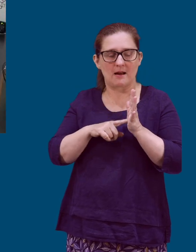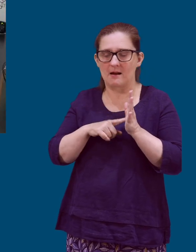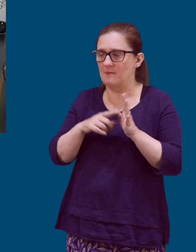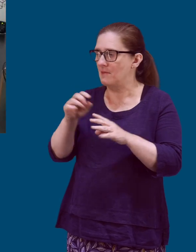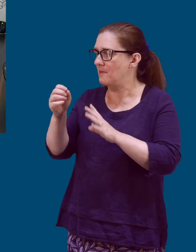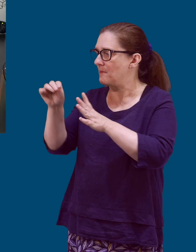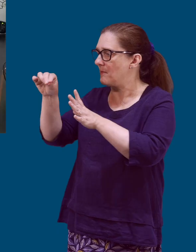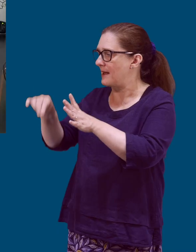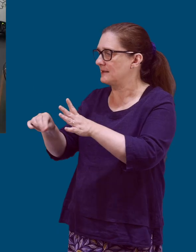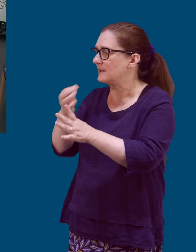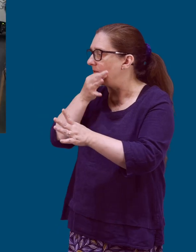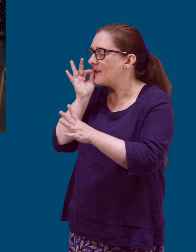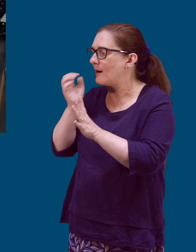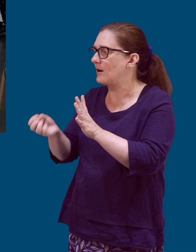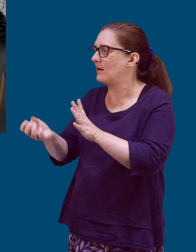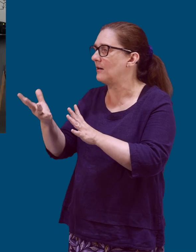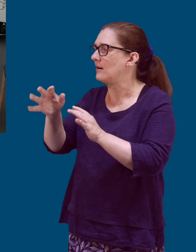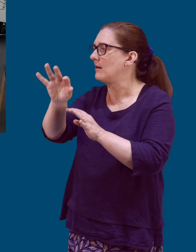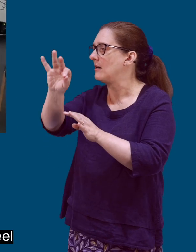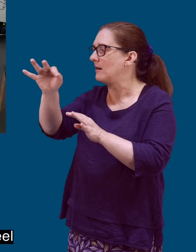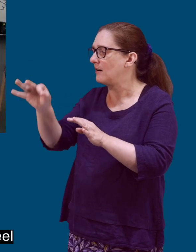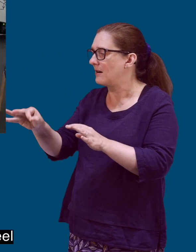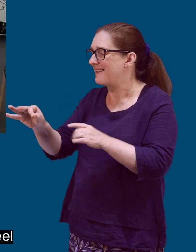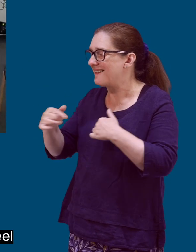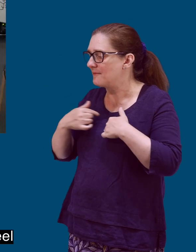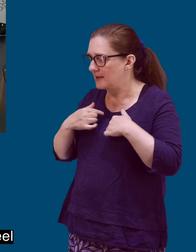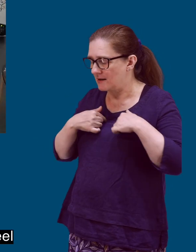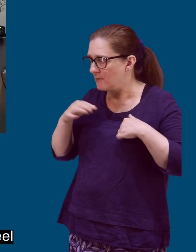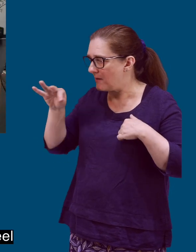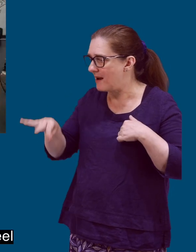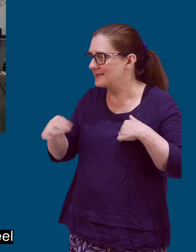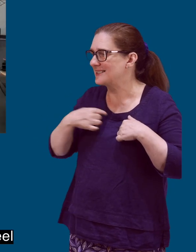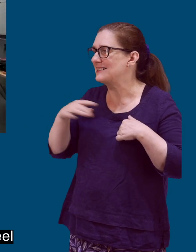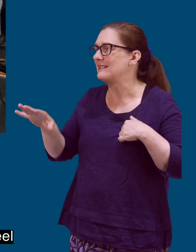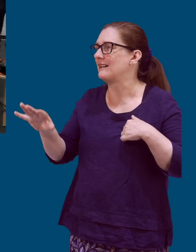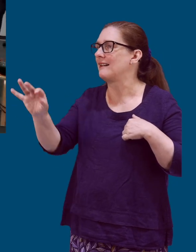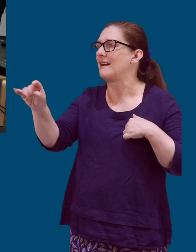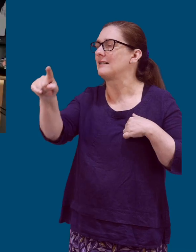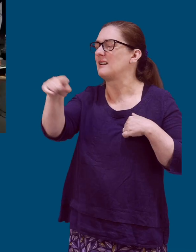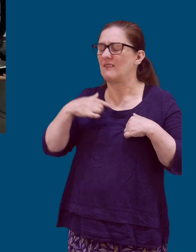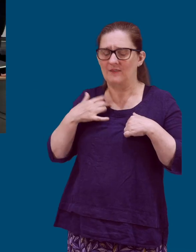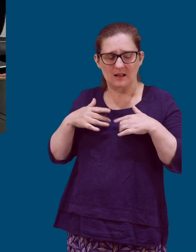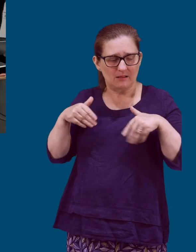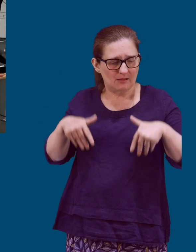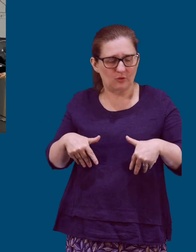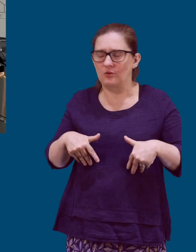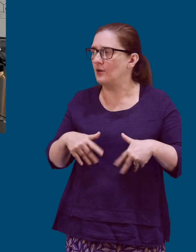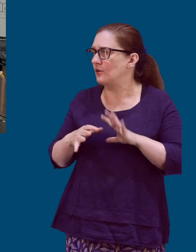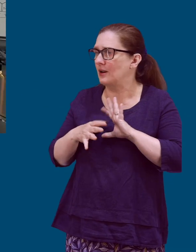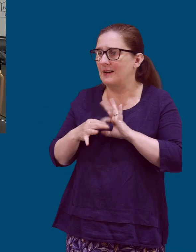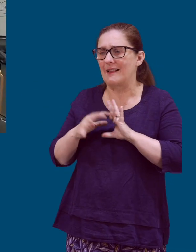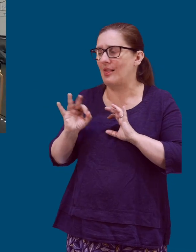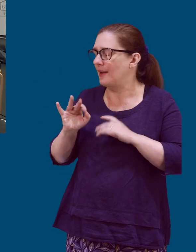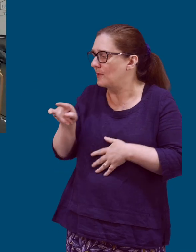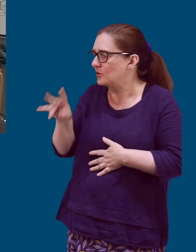perhaps a symbol of what is out in the world, connections and spaces that exist when we might feel unconnected to them.